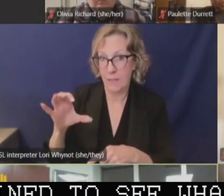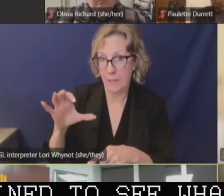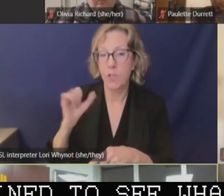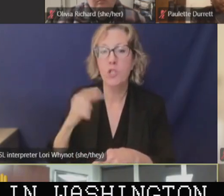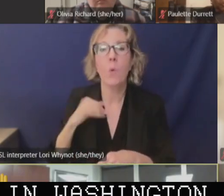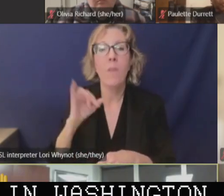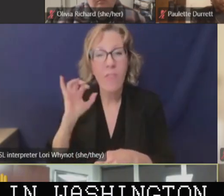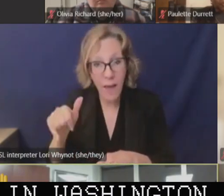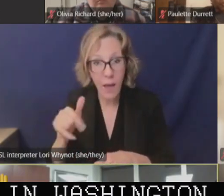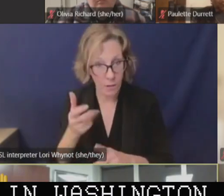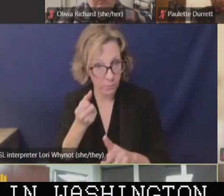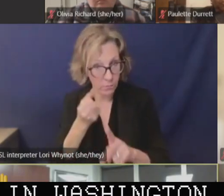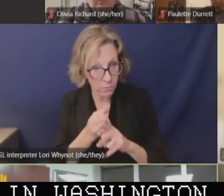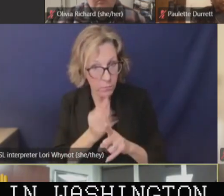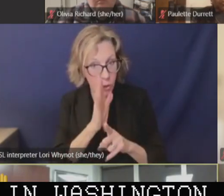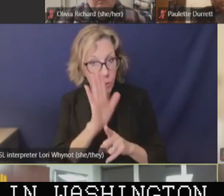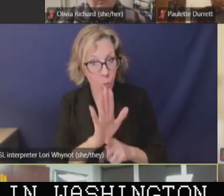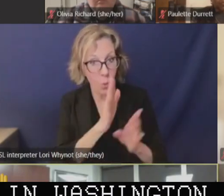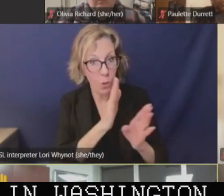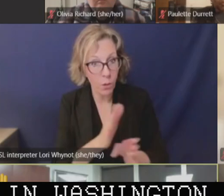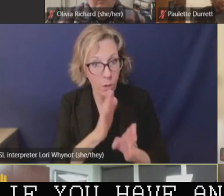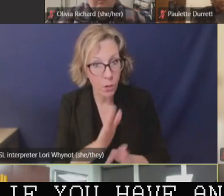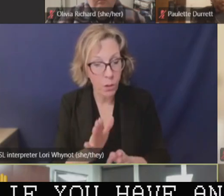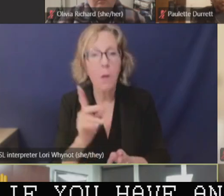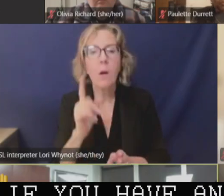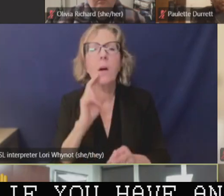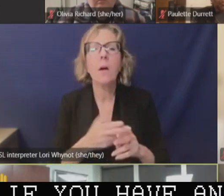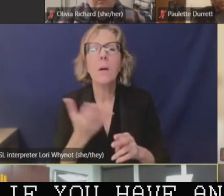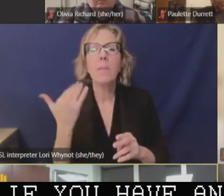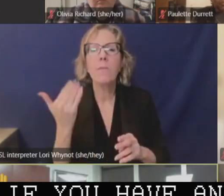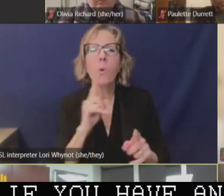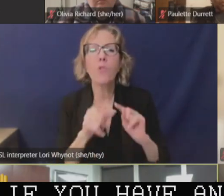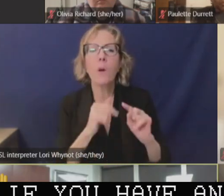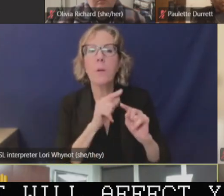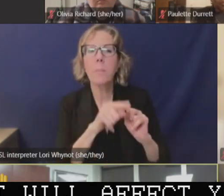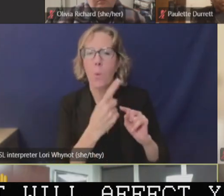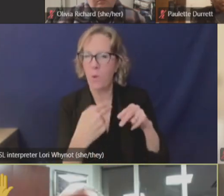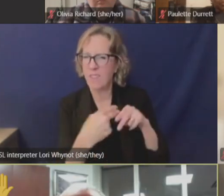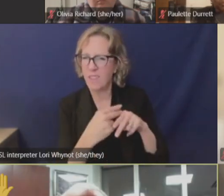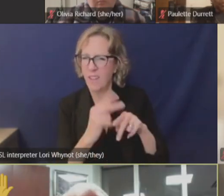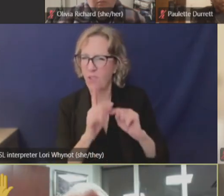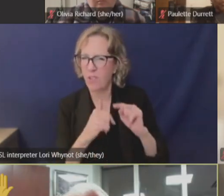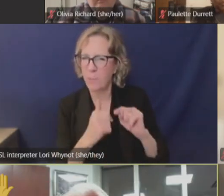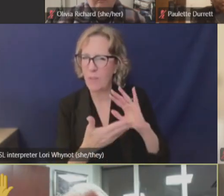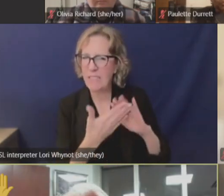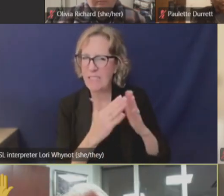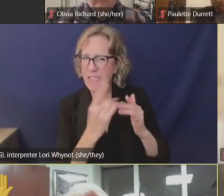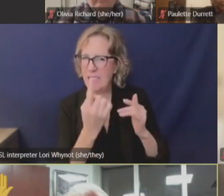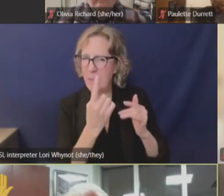slides you had diversity mentioned, for example, and I'm fearful that